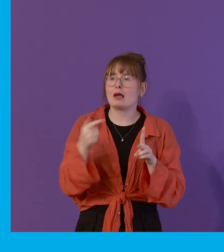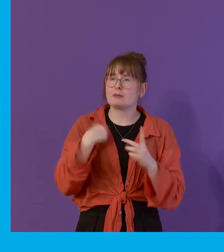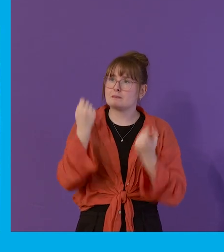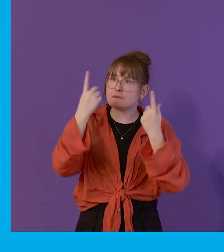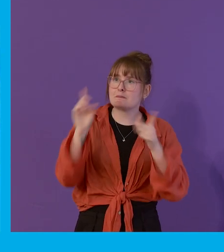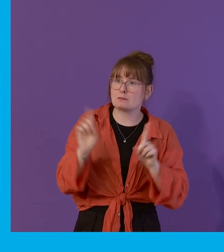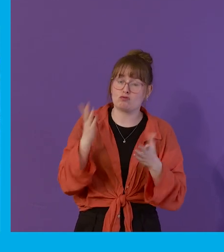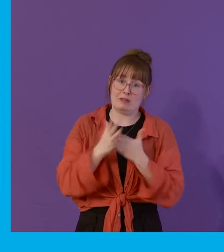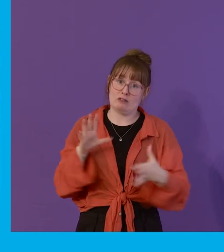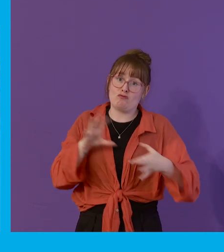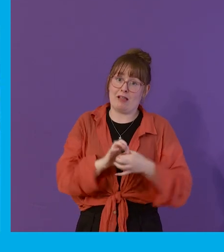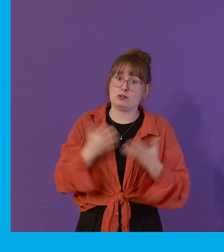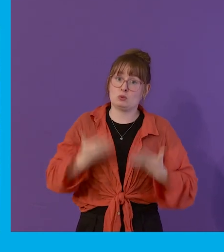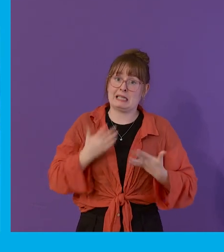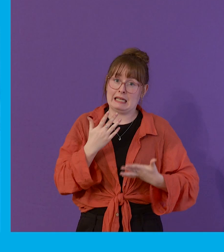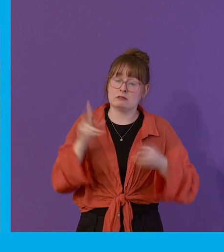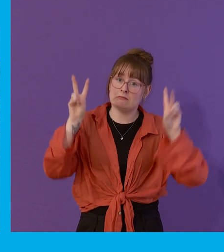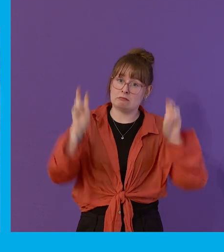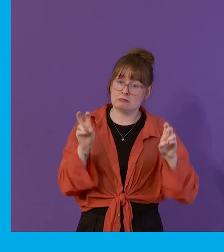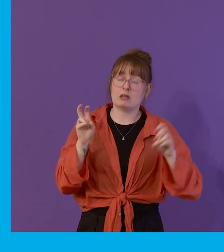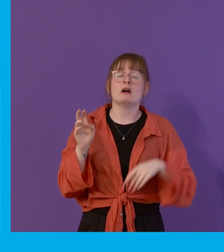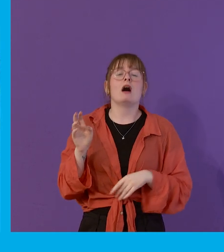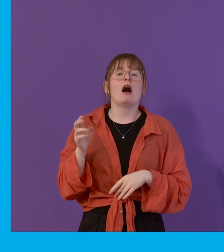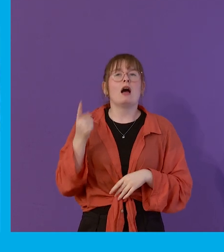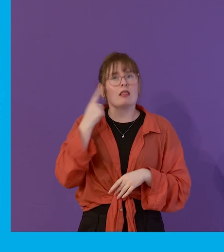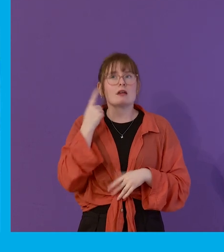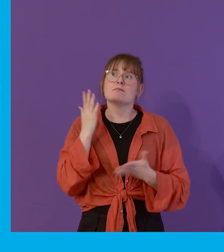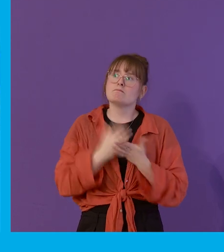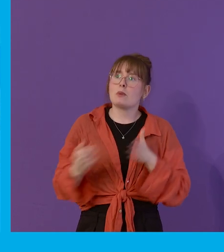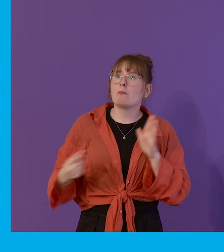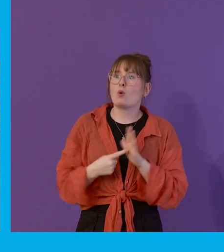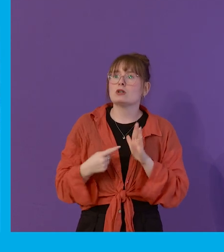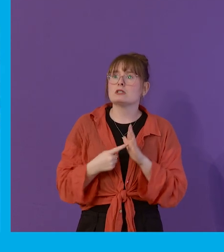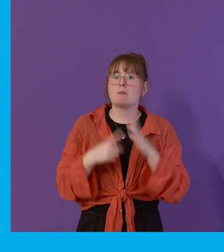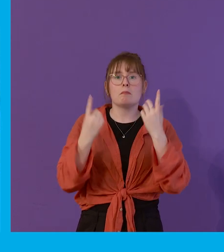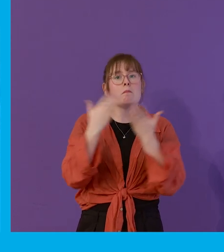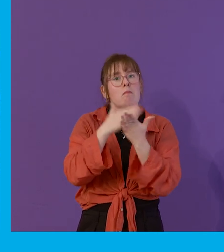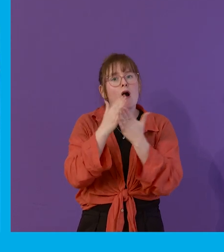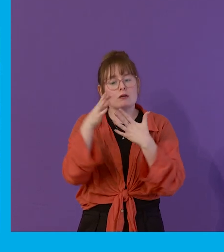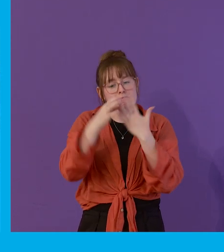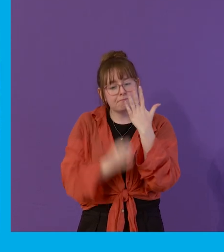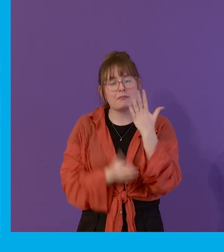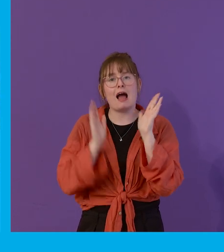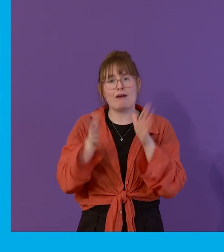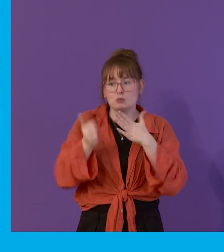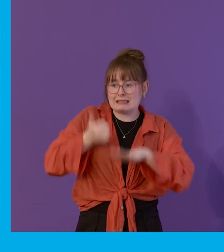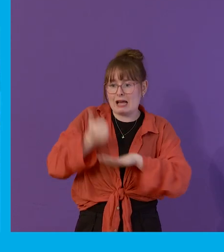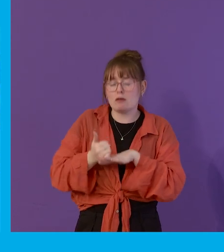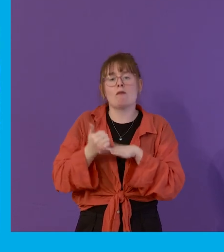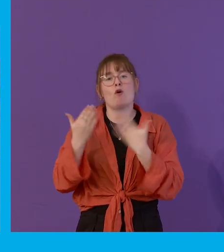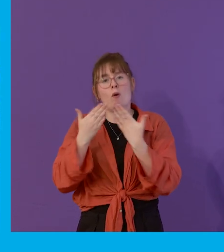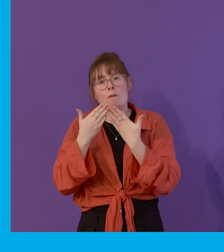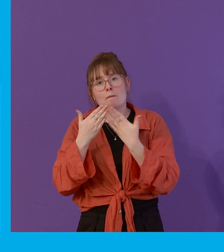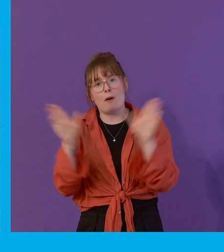really relevant to today is we think there are really important components that need to be in place for public policy and